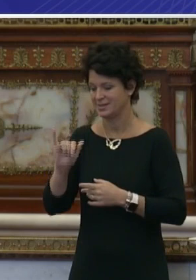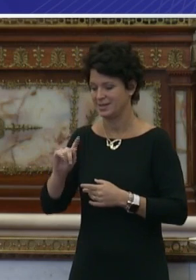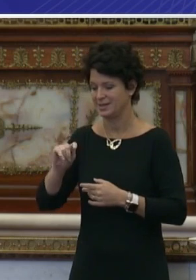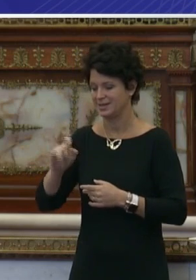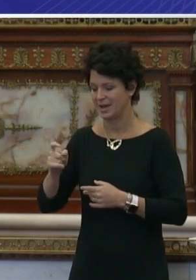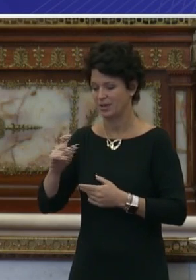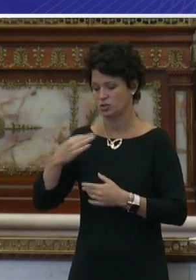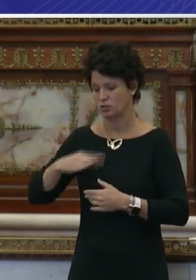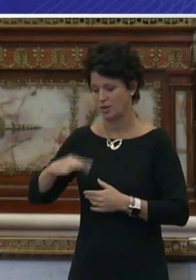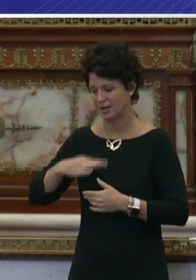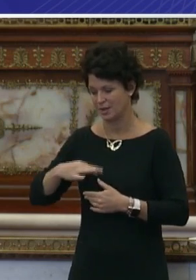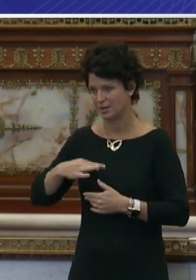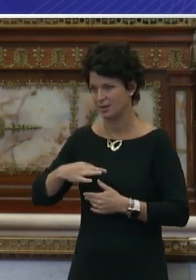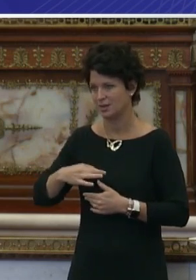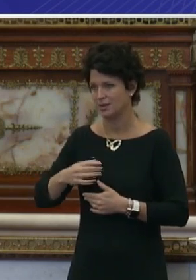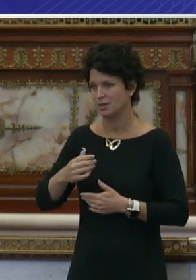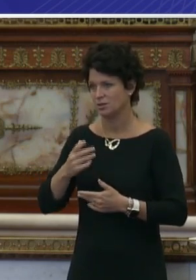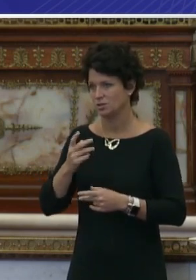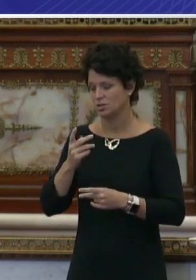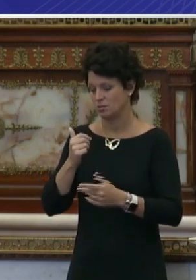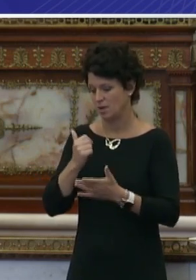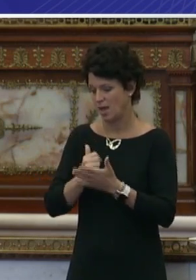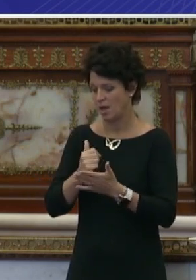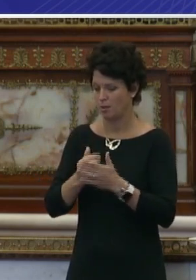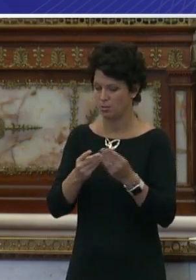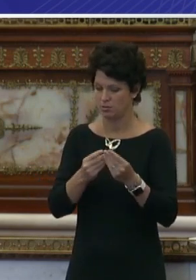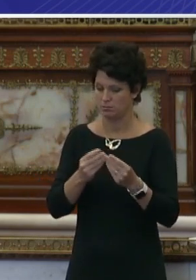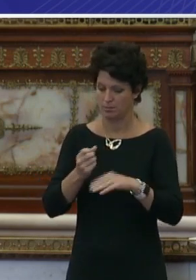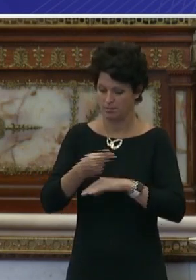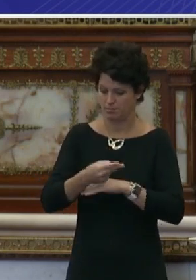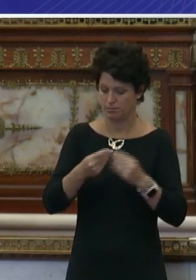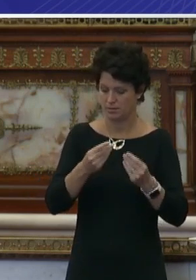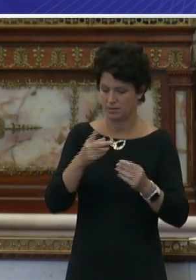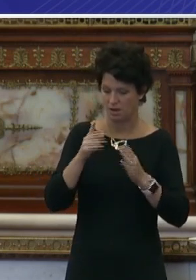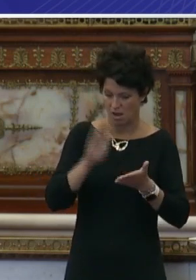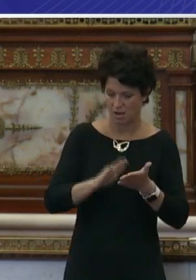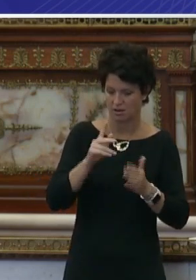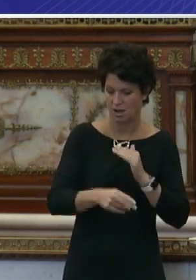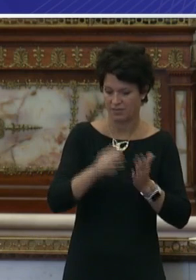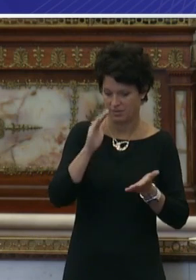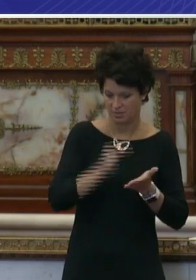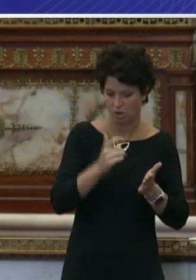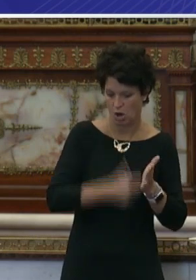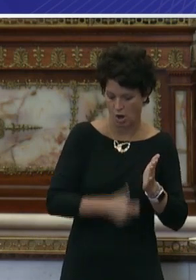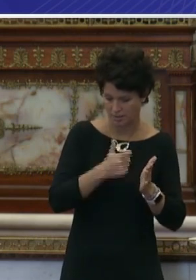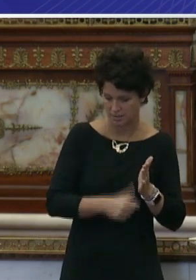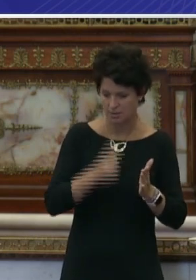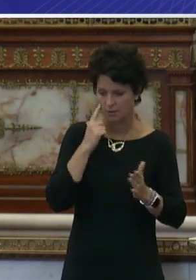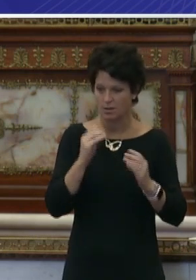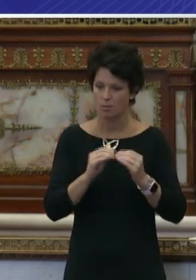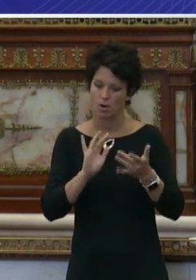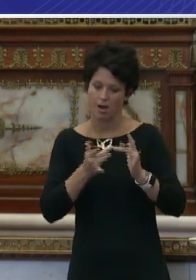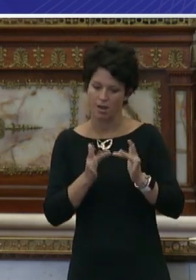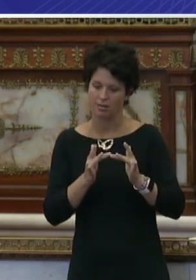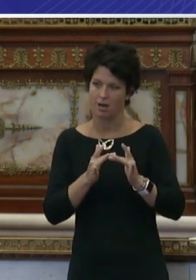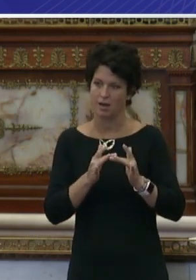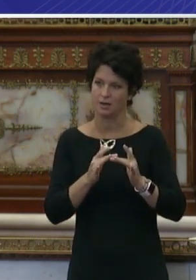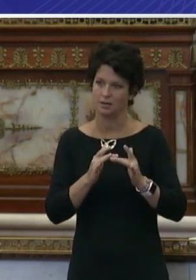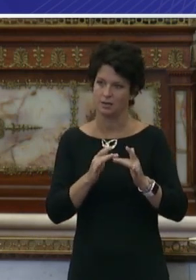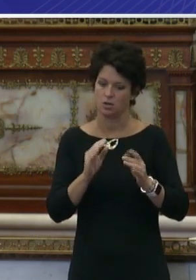credits to help oversight these costs that we're incurring. With the more online